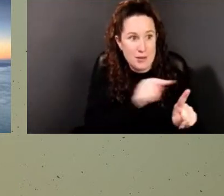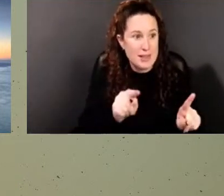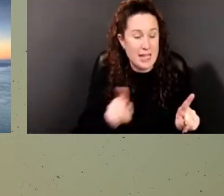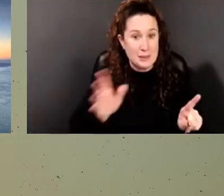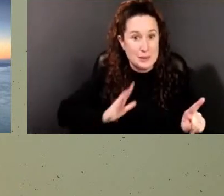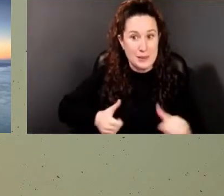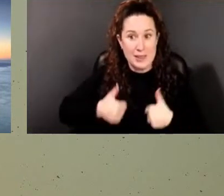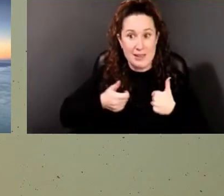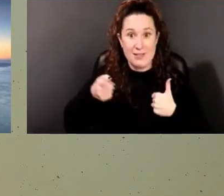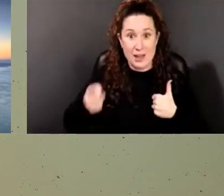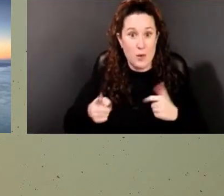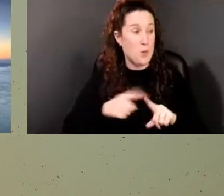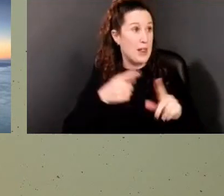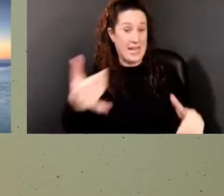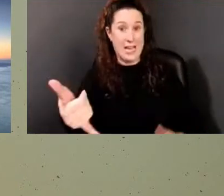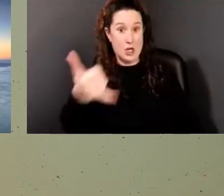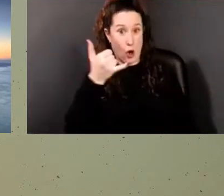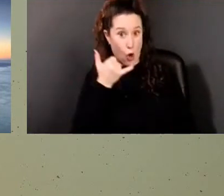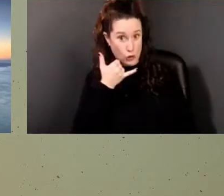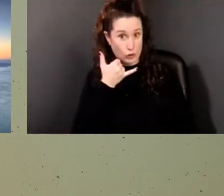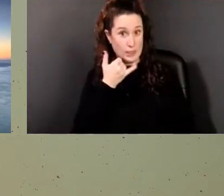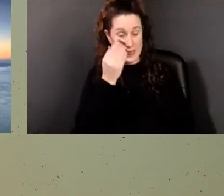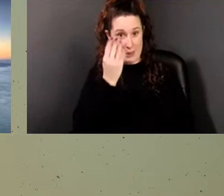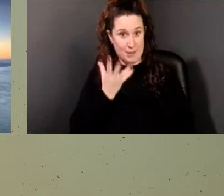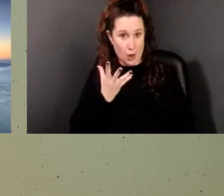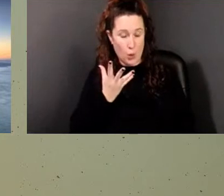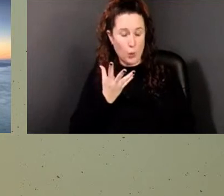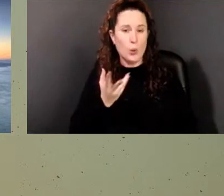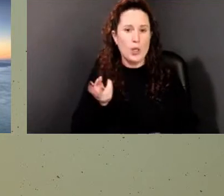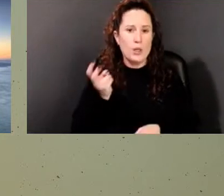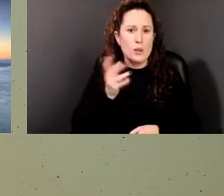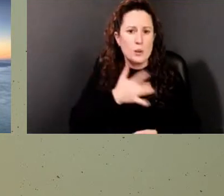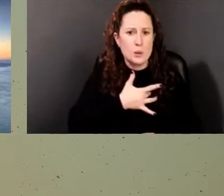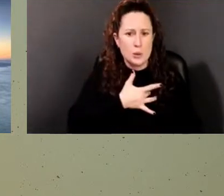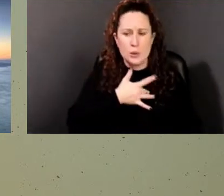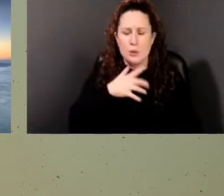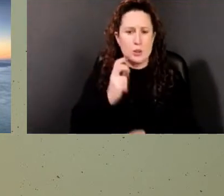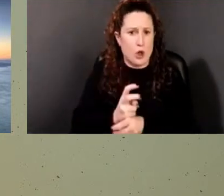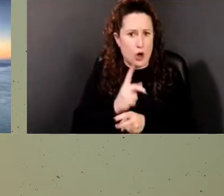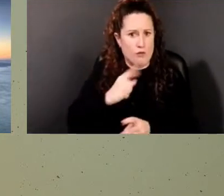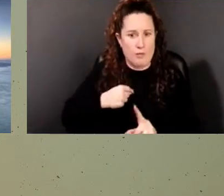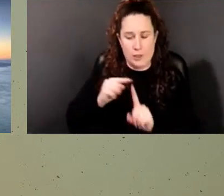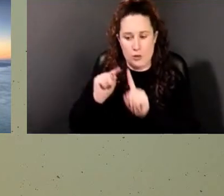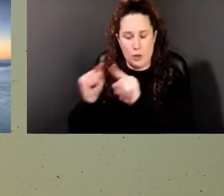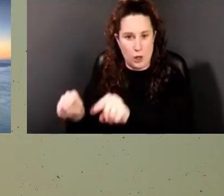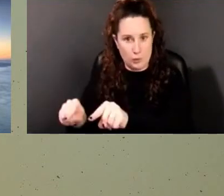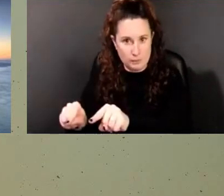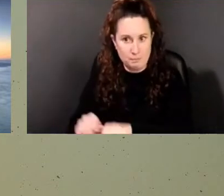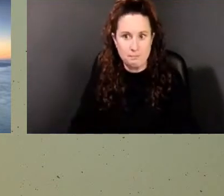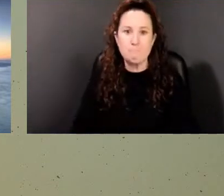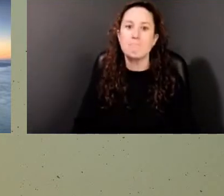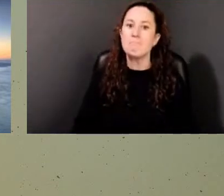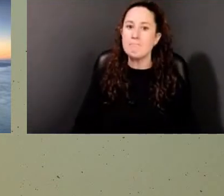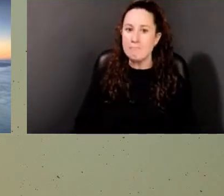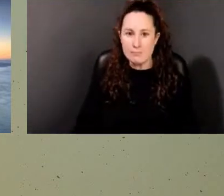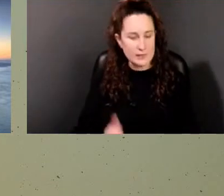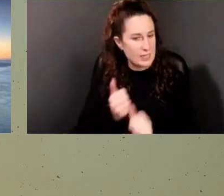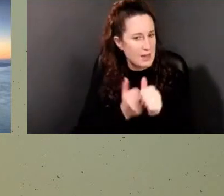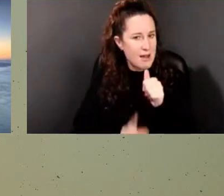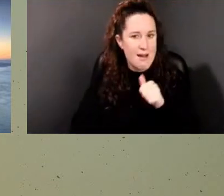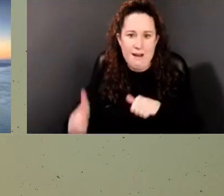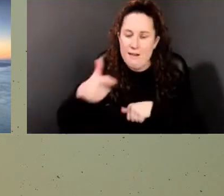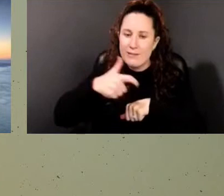there, it was very hard to go and see. It was very hard to experience. Every time we were taking guided